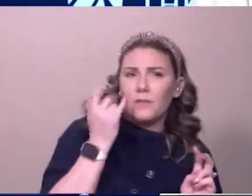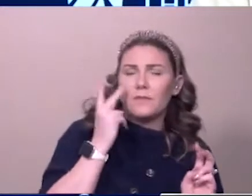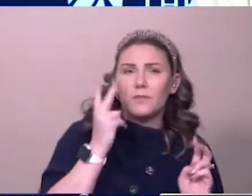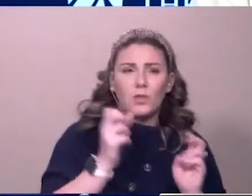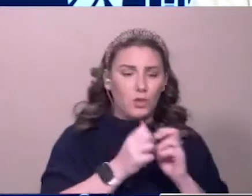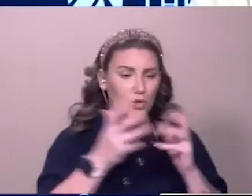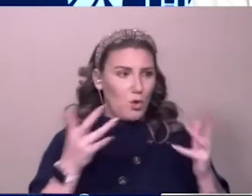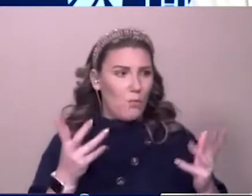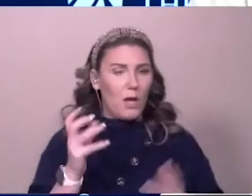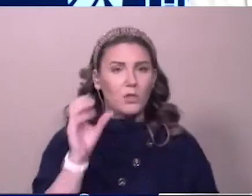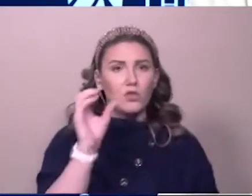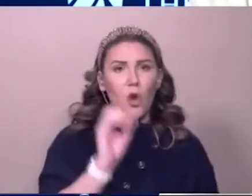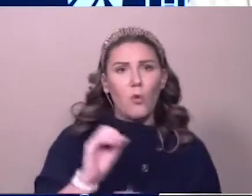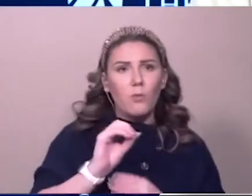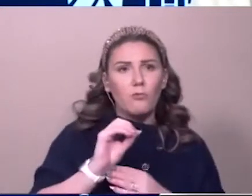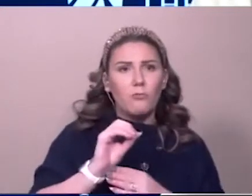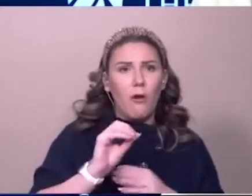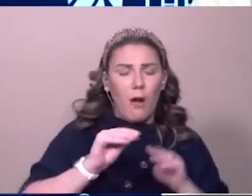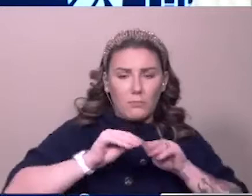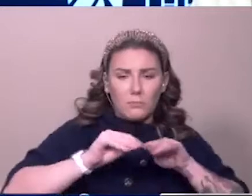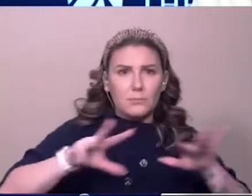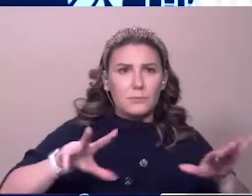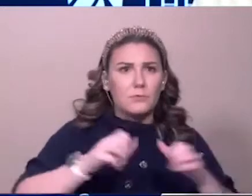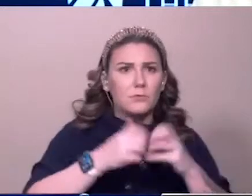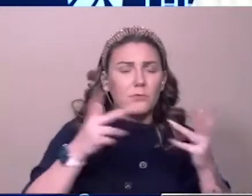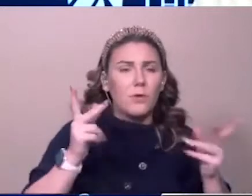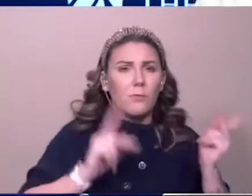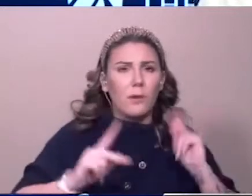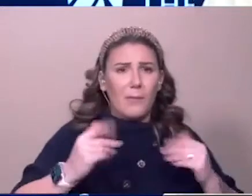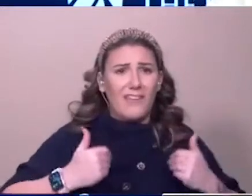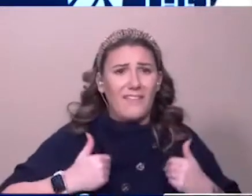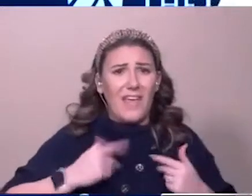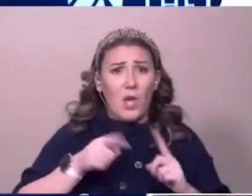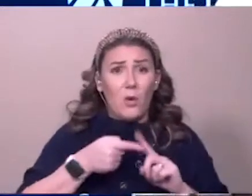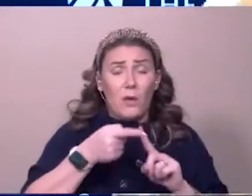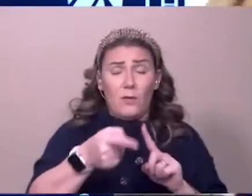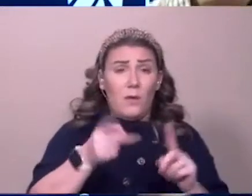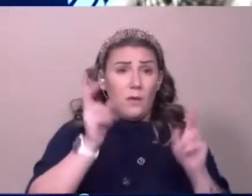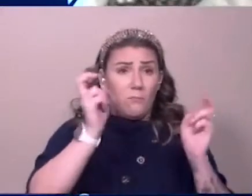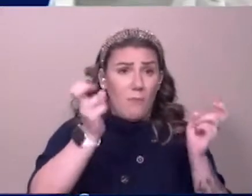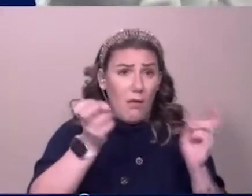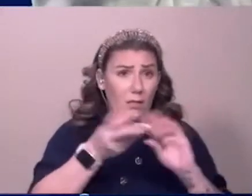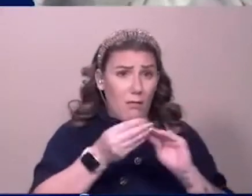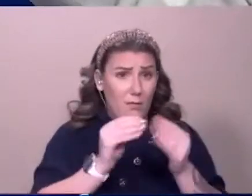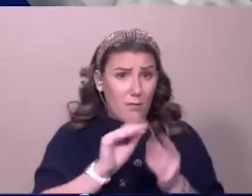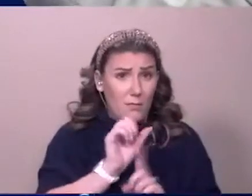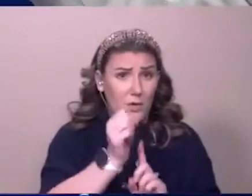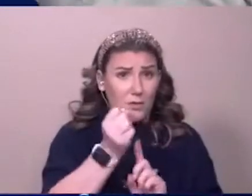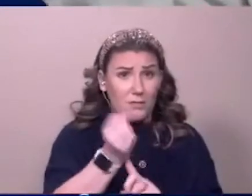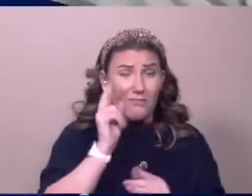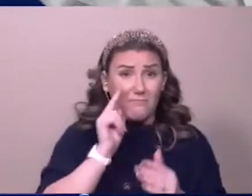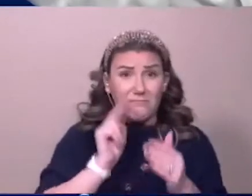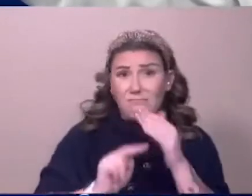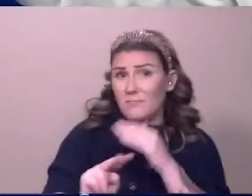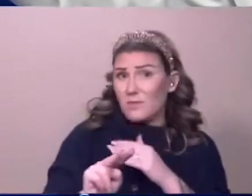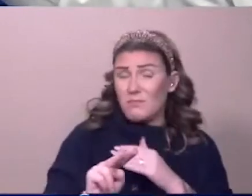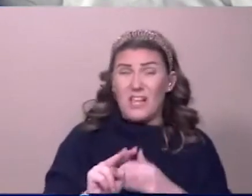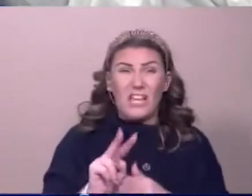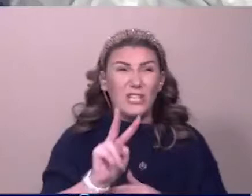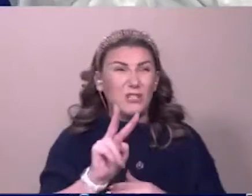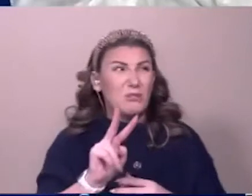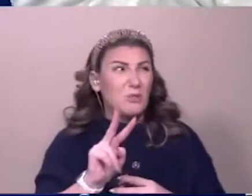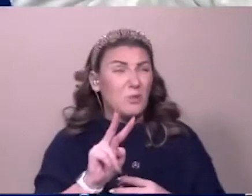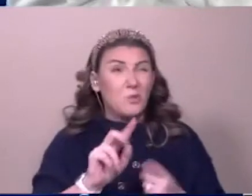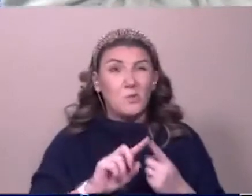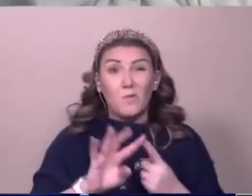much Omicron transmission and so many people have had it, because when we quote you case numbers, it's projected that the numbers of people who are actually infected are 2 to 4 times higher than